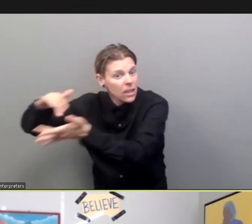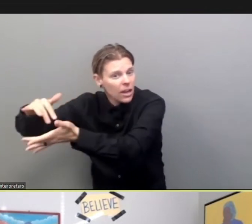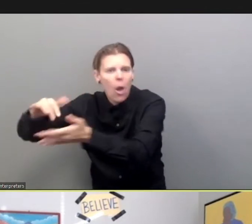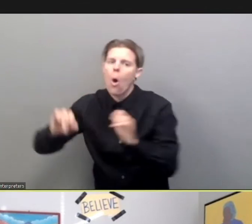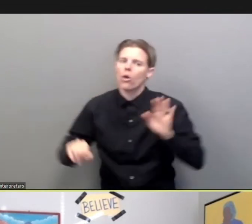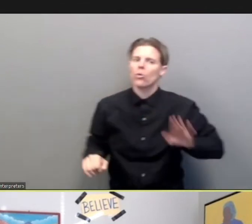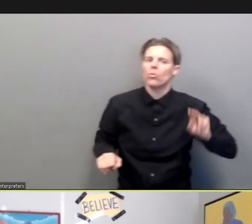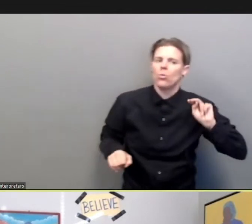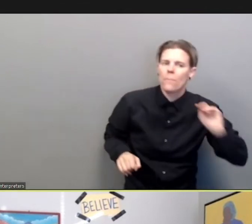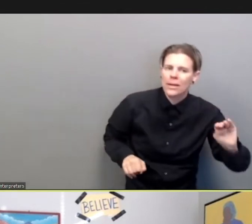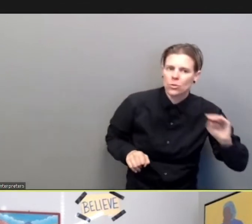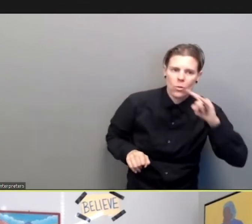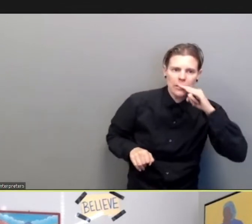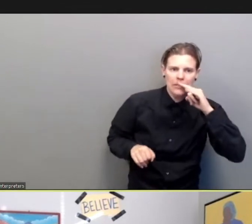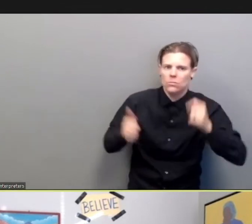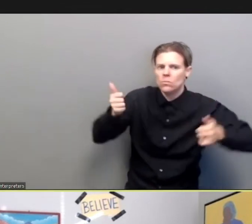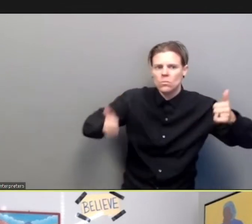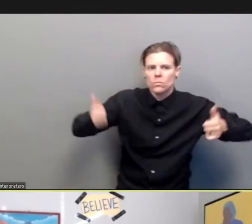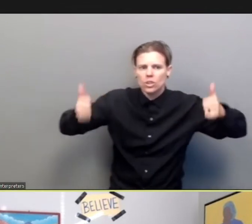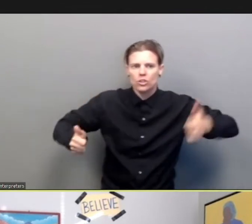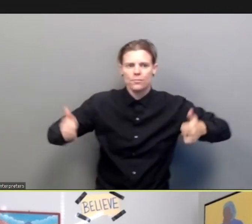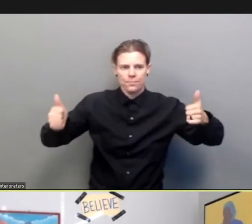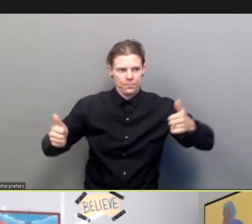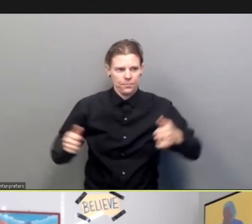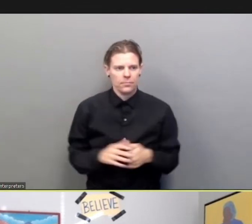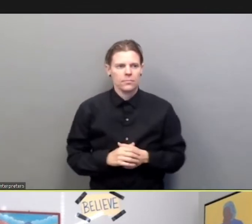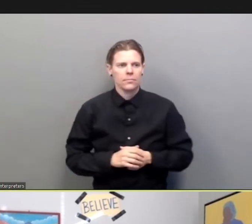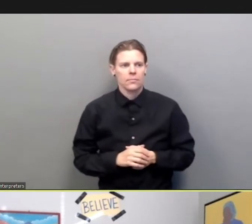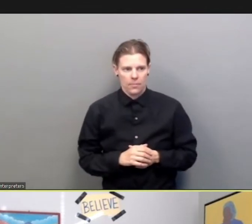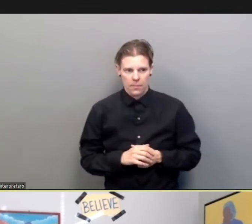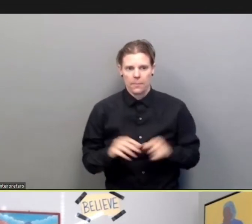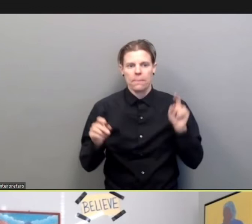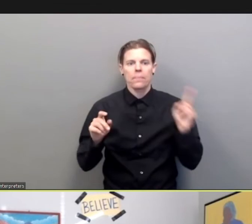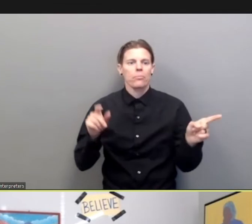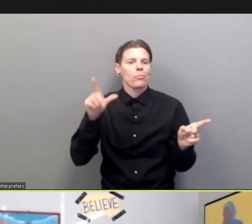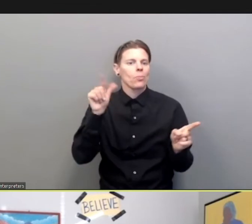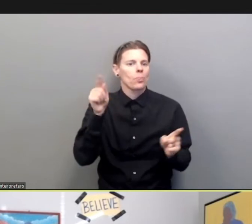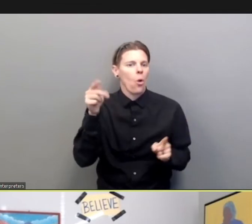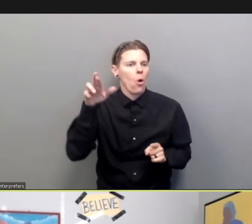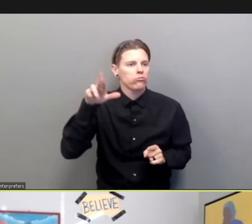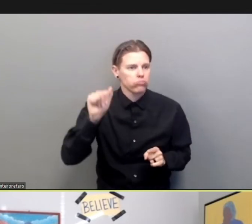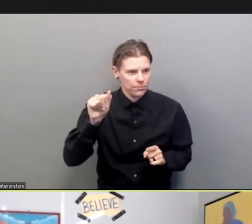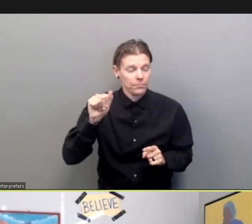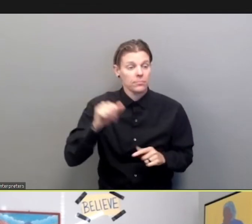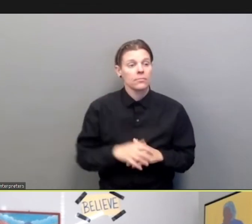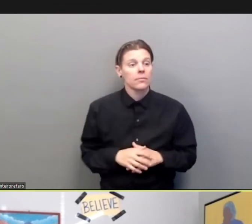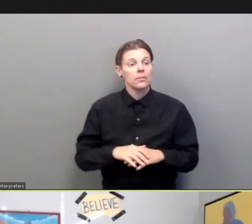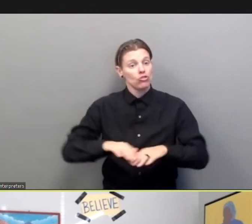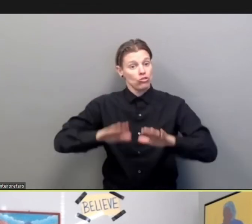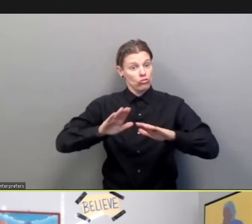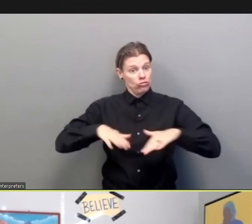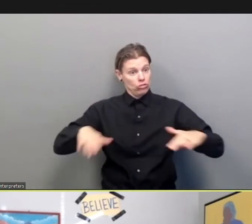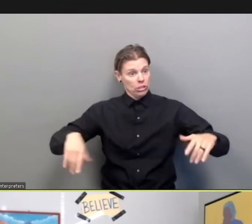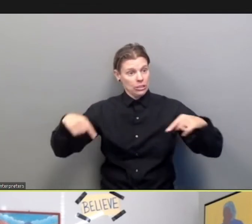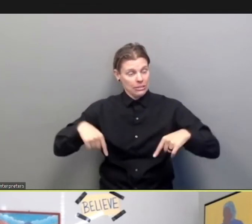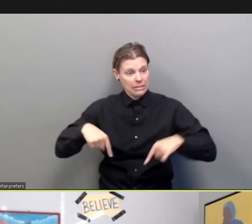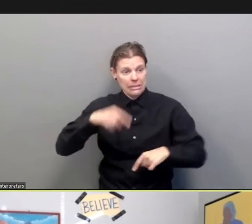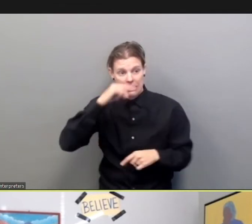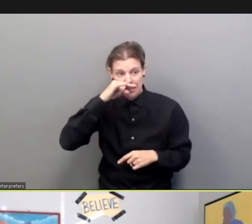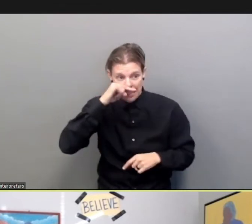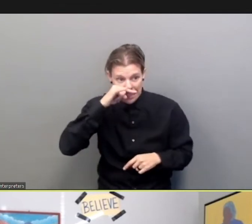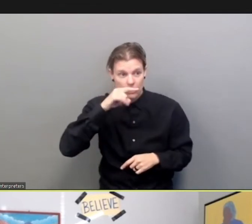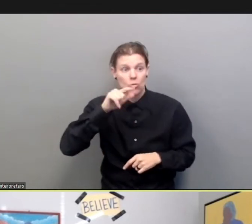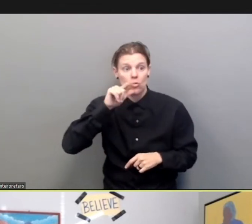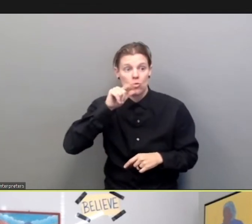Yeah, actually, I'm not really quite sure about the kids who say that it's fully vaccinated. I